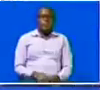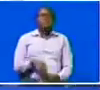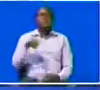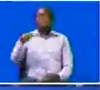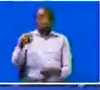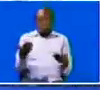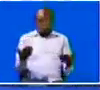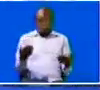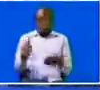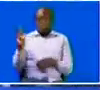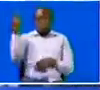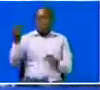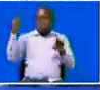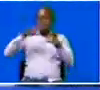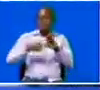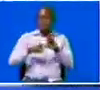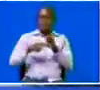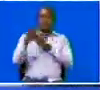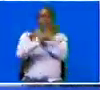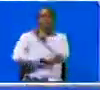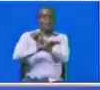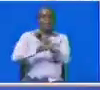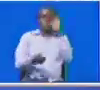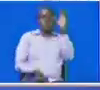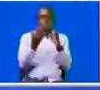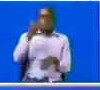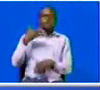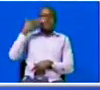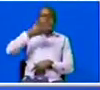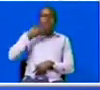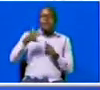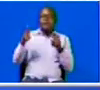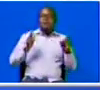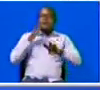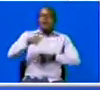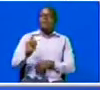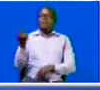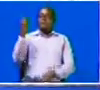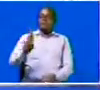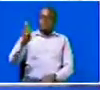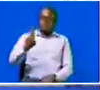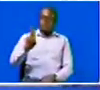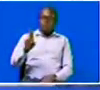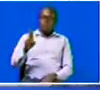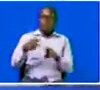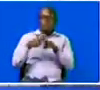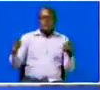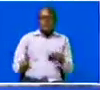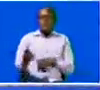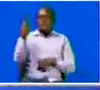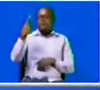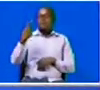symbolic gesture of Kenya joining the League of Oil-Producing Countries came to life after President Uhuru Kenyatta flagged off the